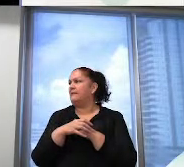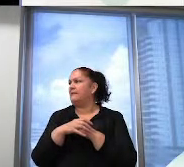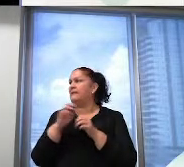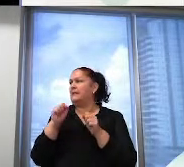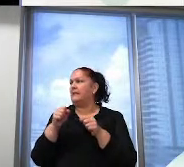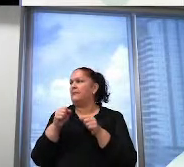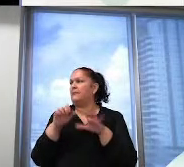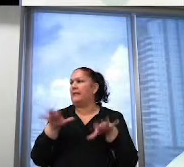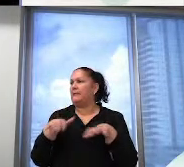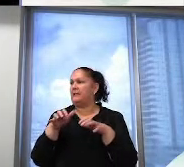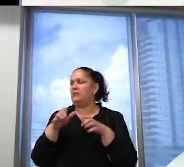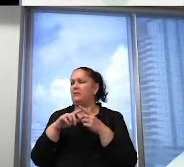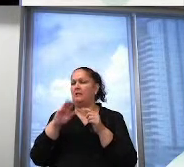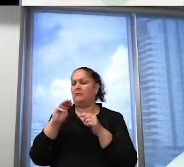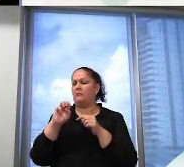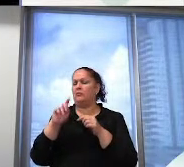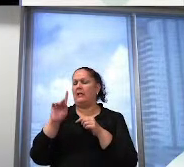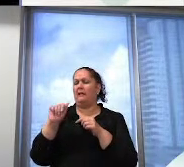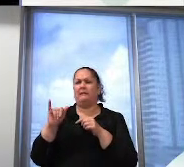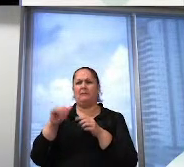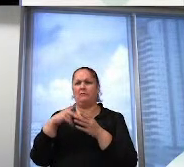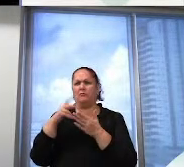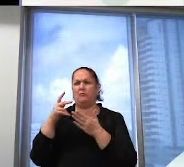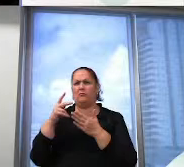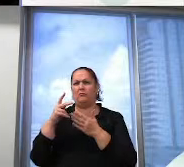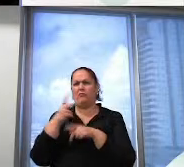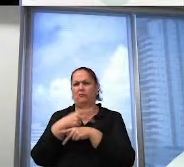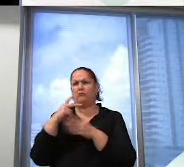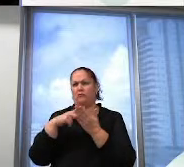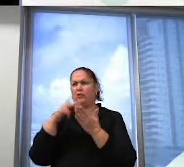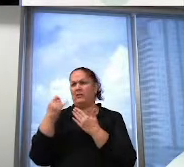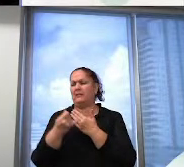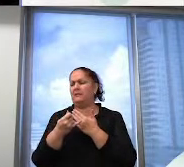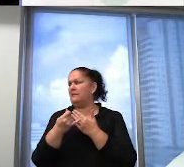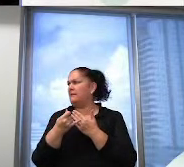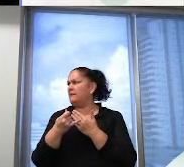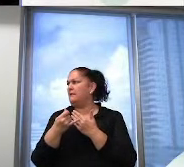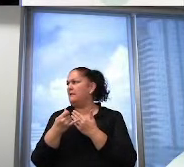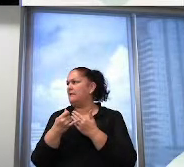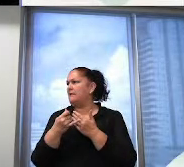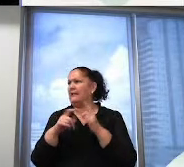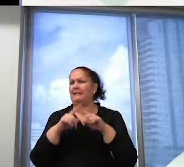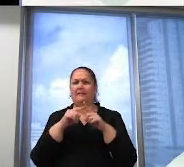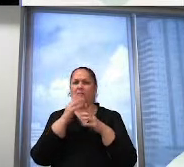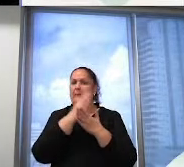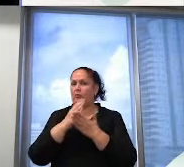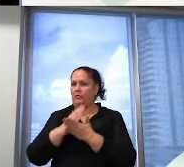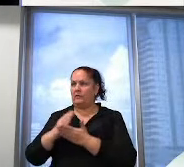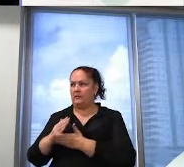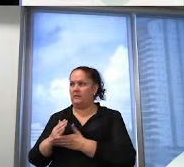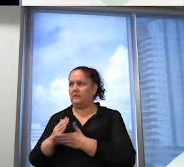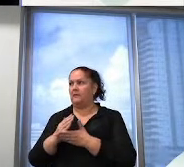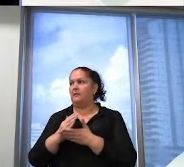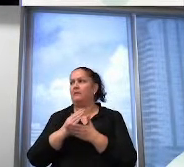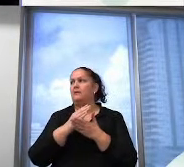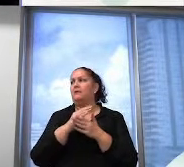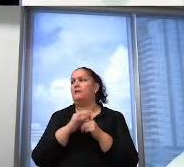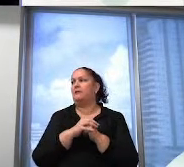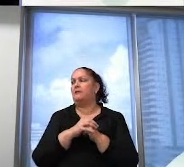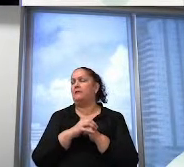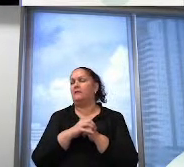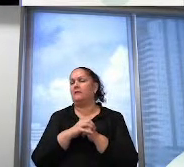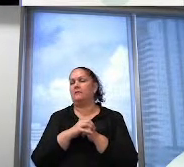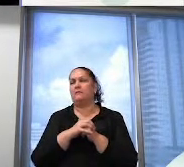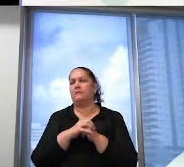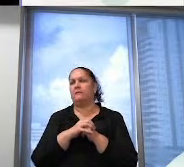the execution of multi-projects in various phases, I'll say, just to give